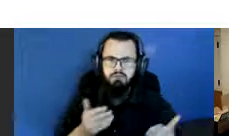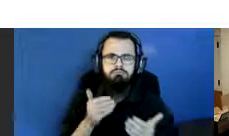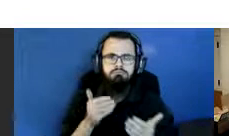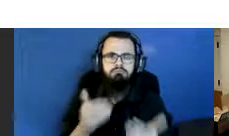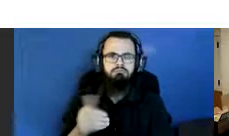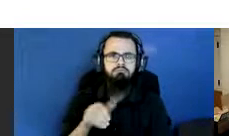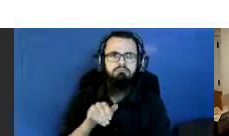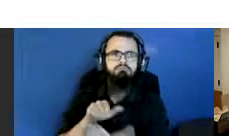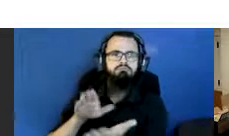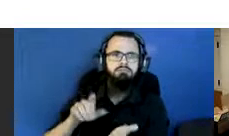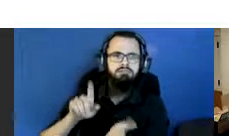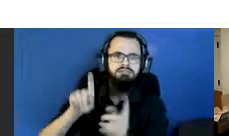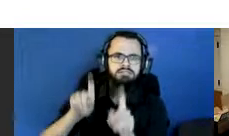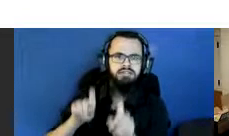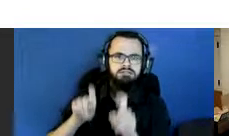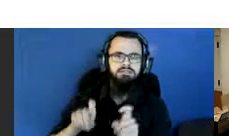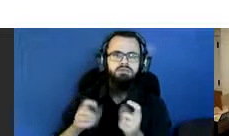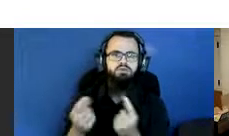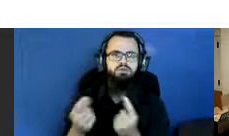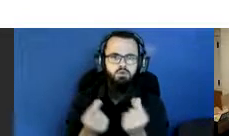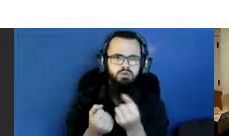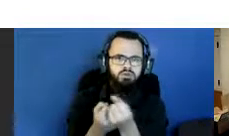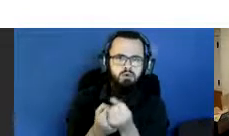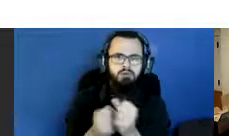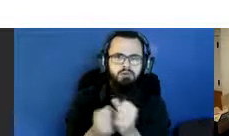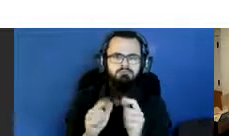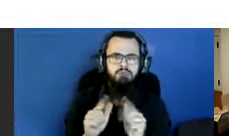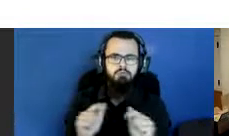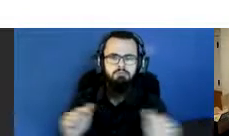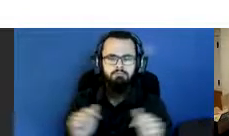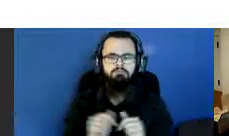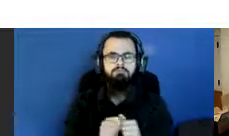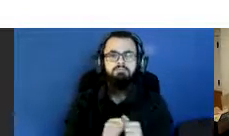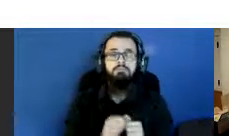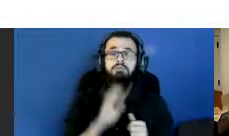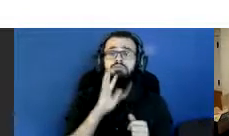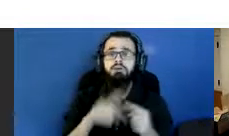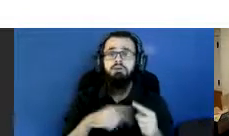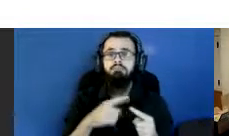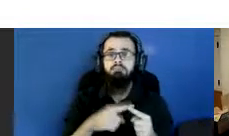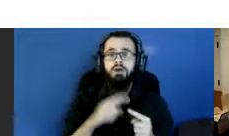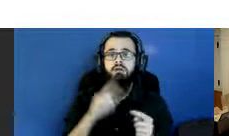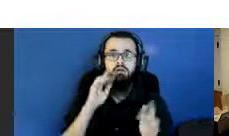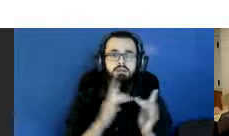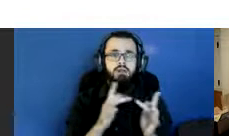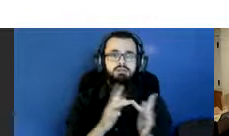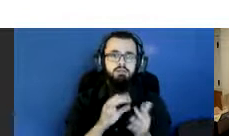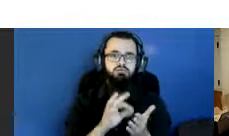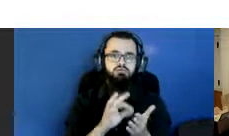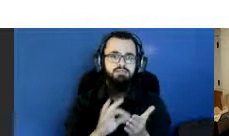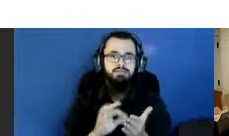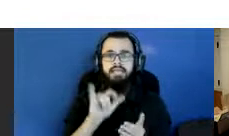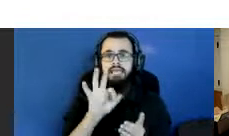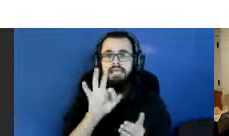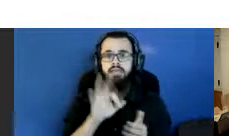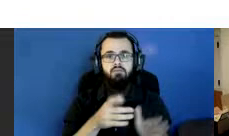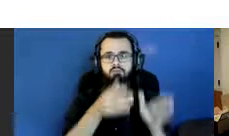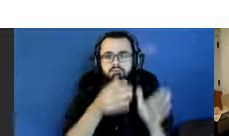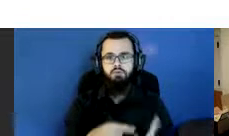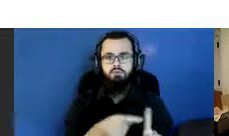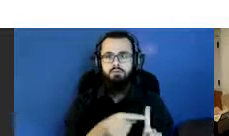contact tracing, the process that we go through when somebody is identified as COVID positive. So a member of our team